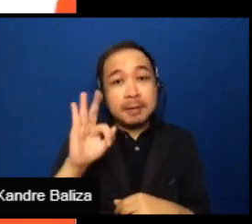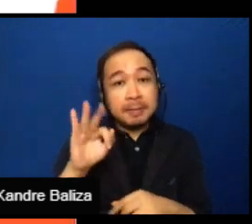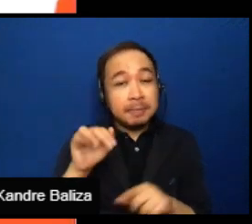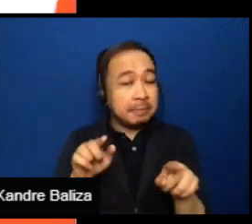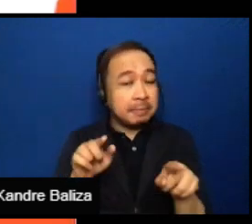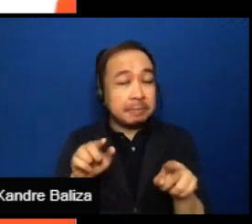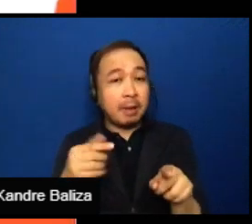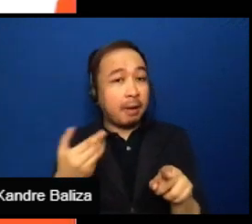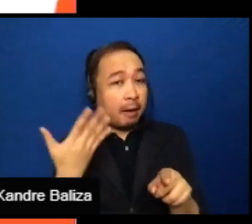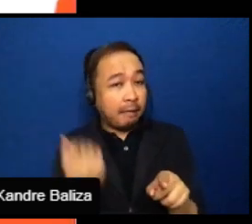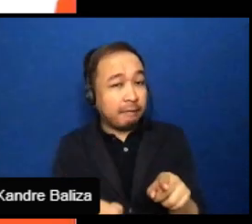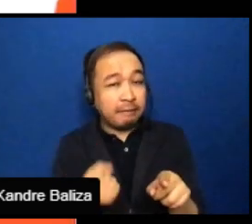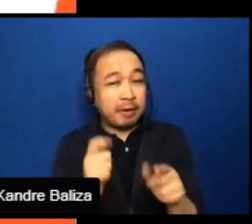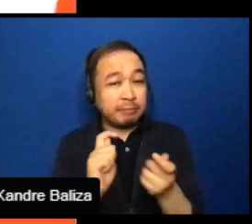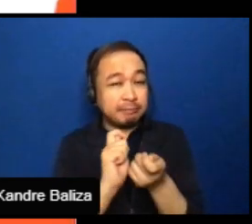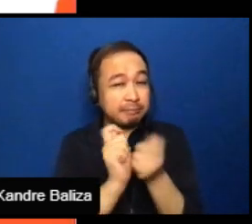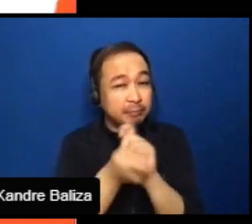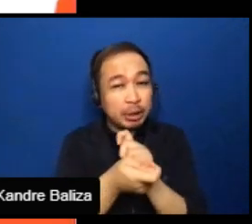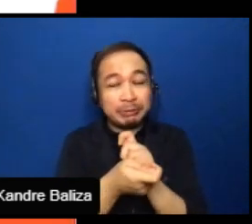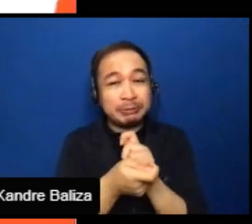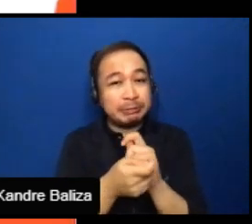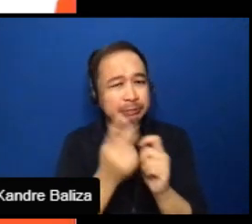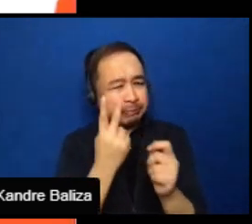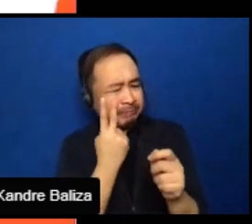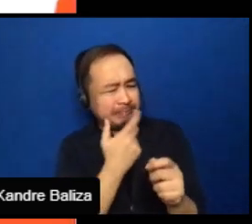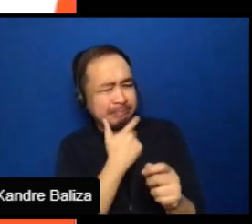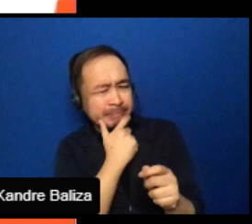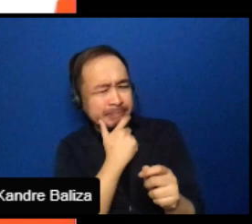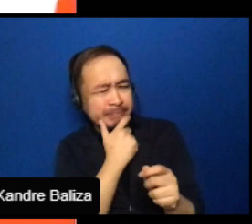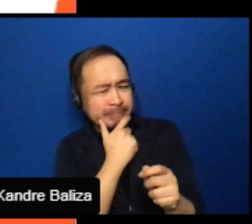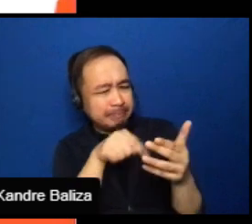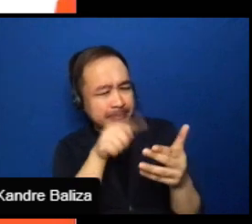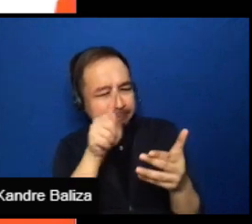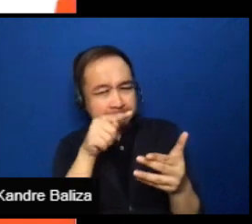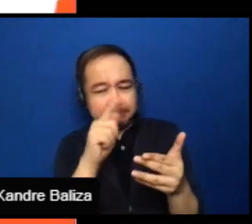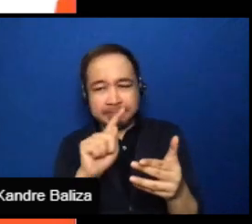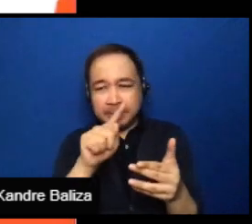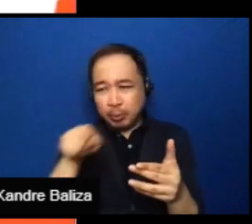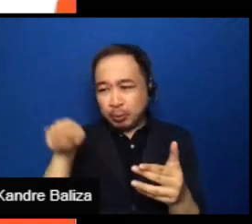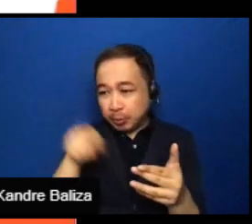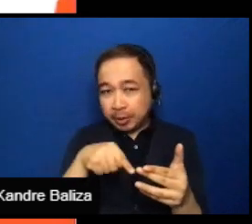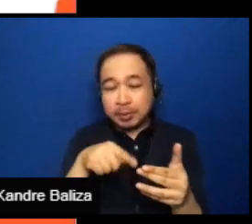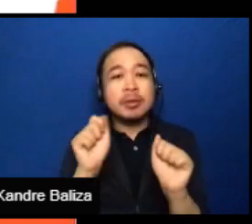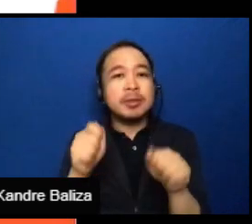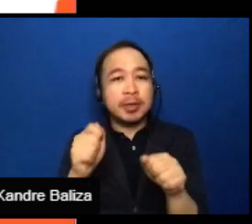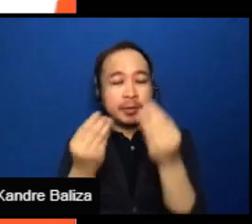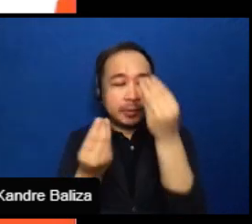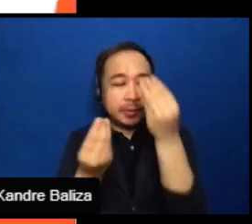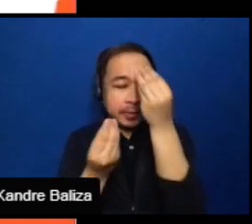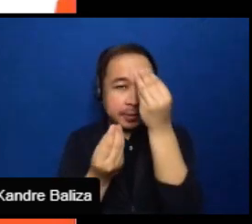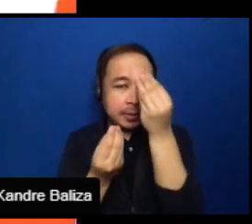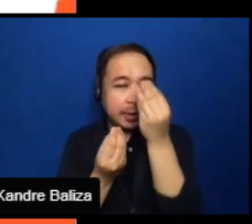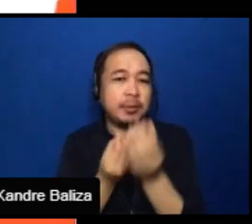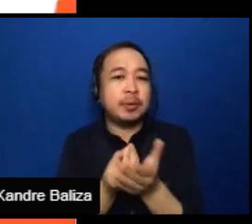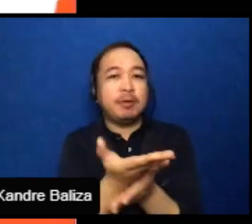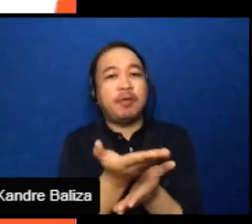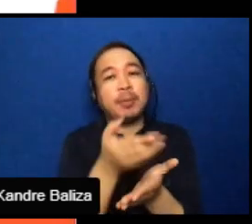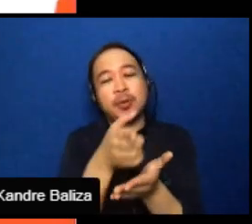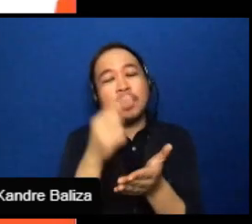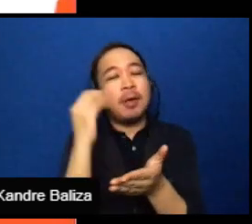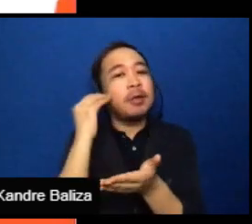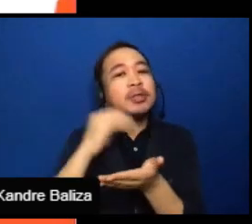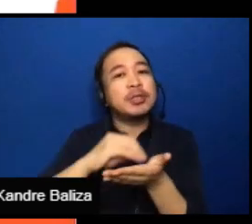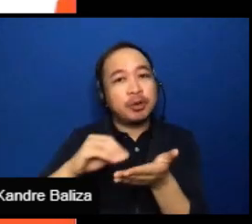the participant list online, and please inform us at the Secretariat, and we will carry out the changes before finalizing the participant